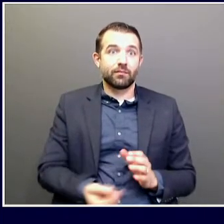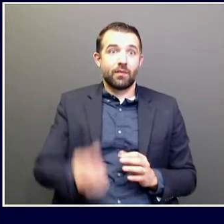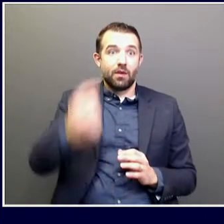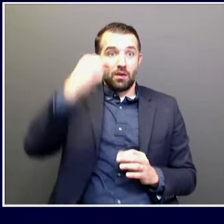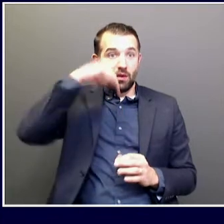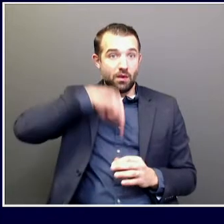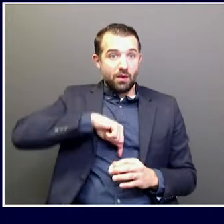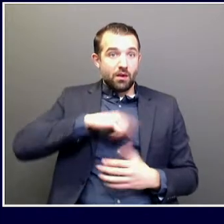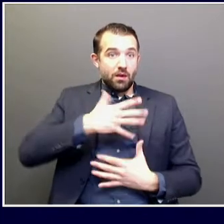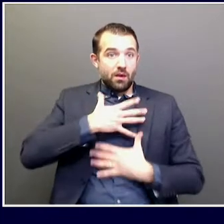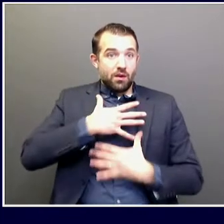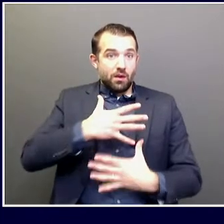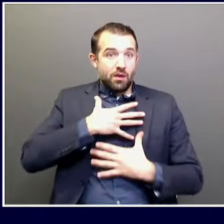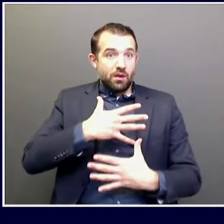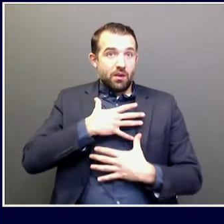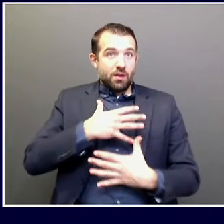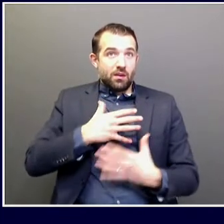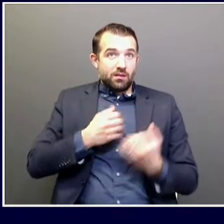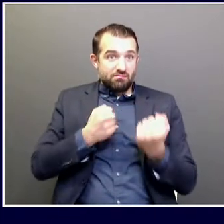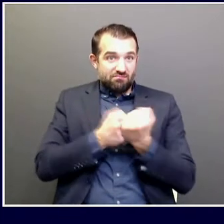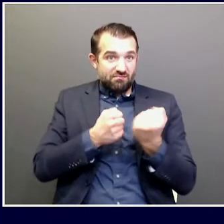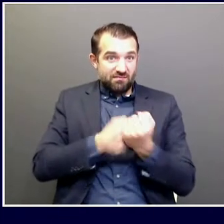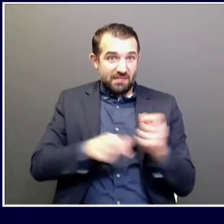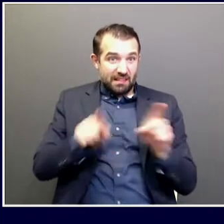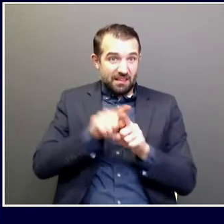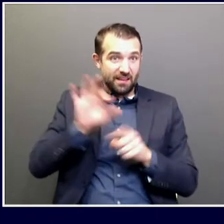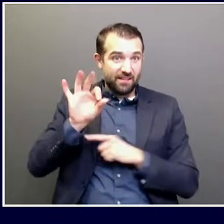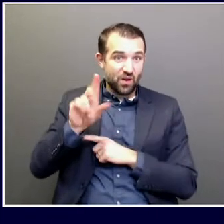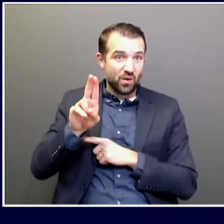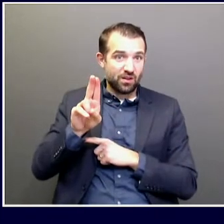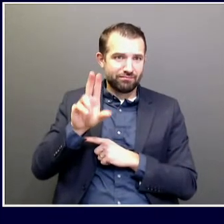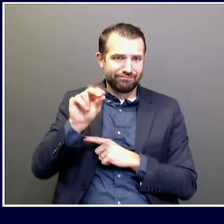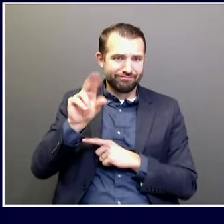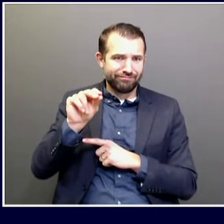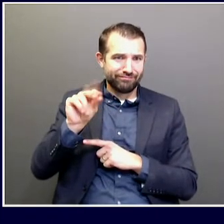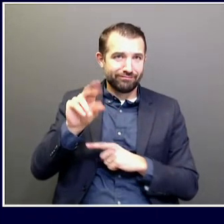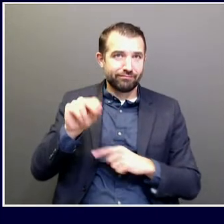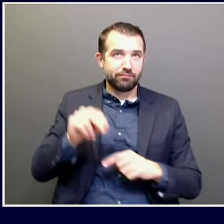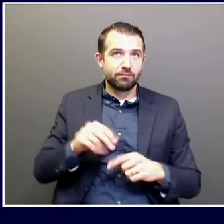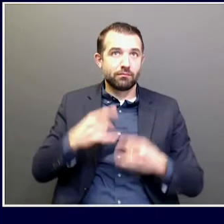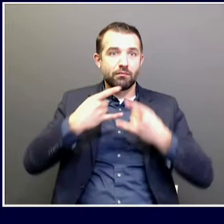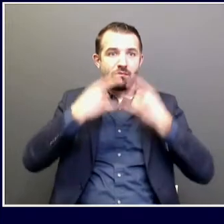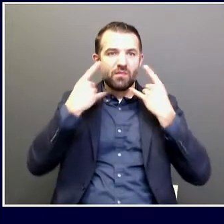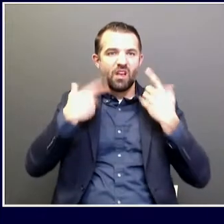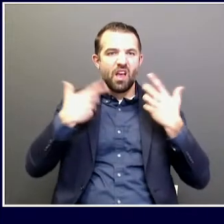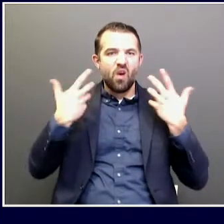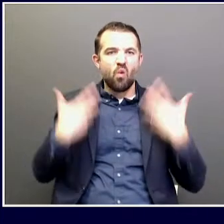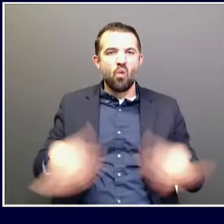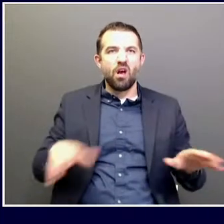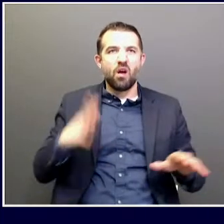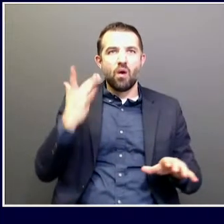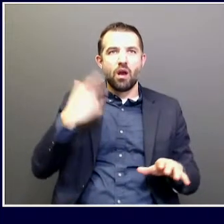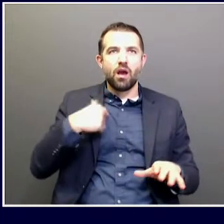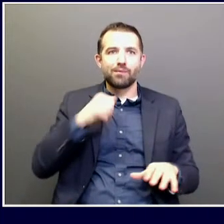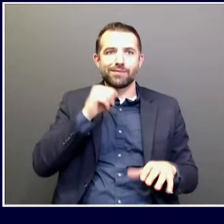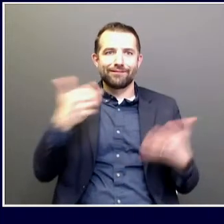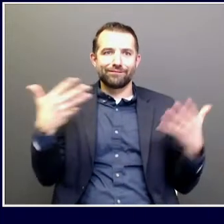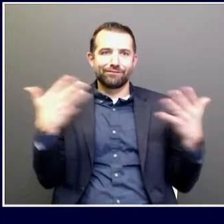flu. And when people say, I don't want to wear a mask because I don't want to live in fear, which some people have